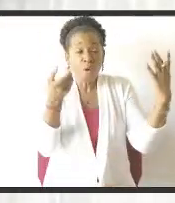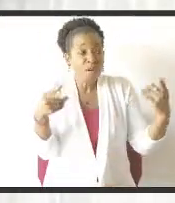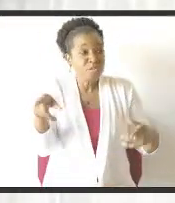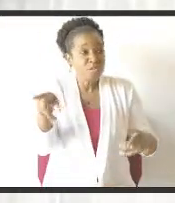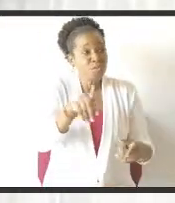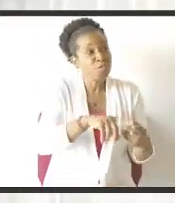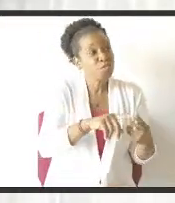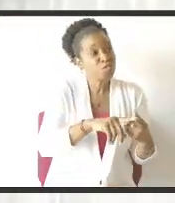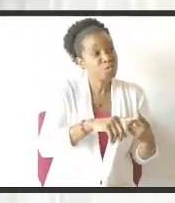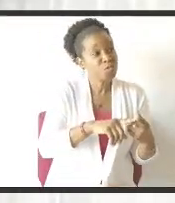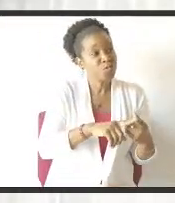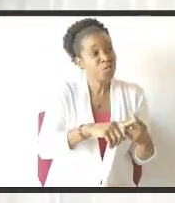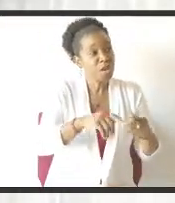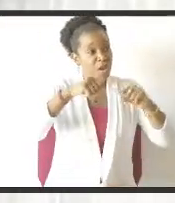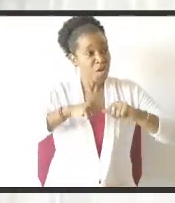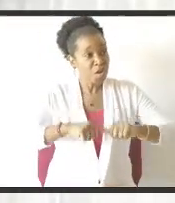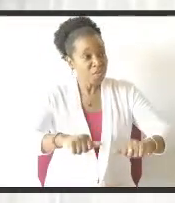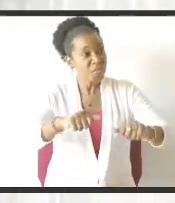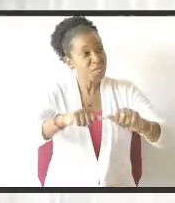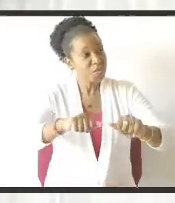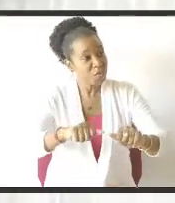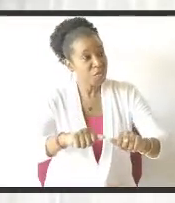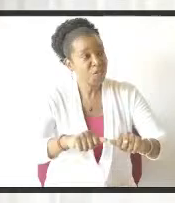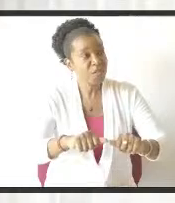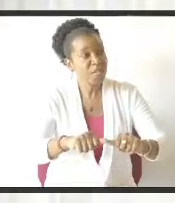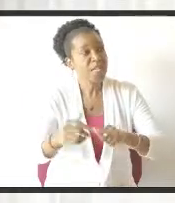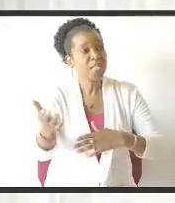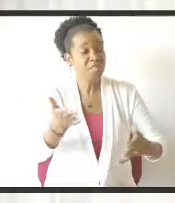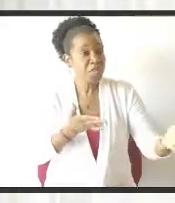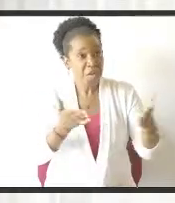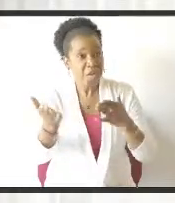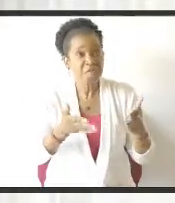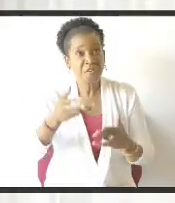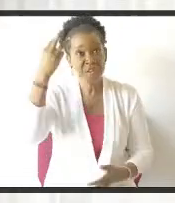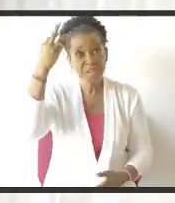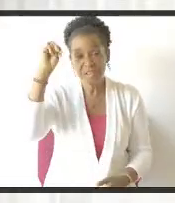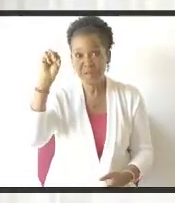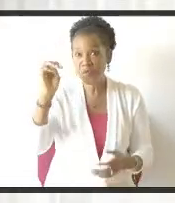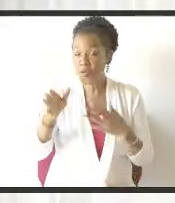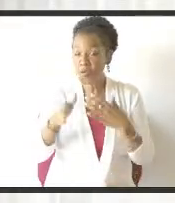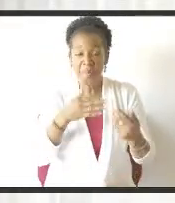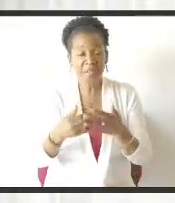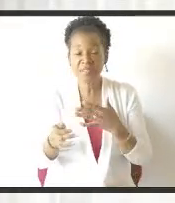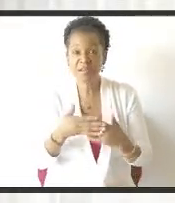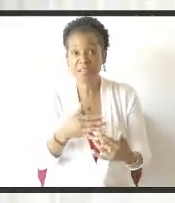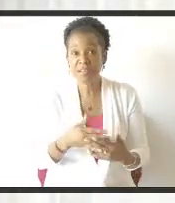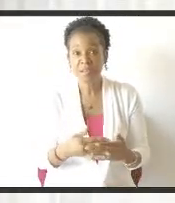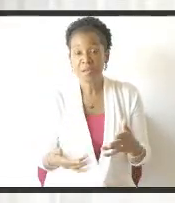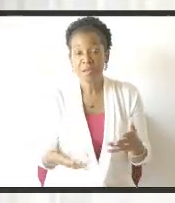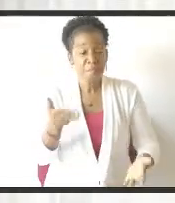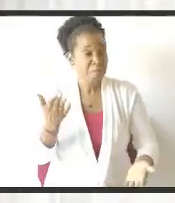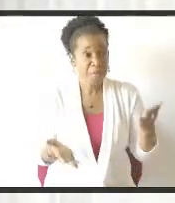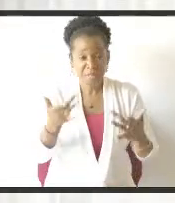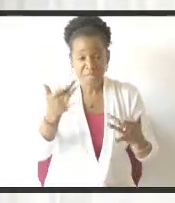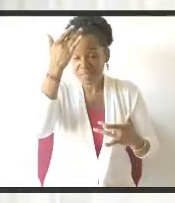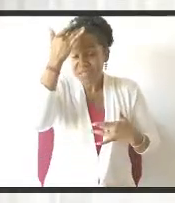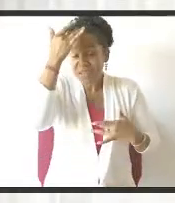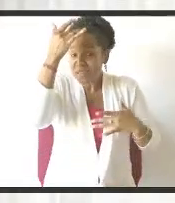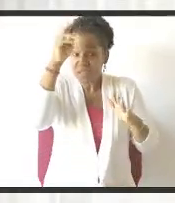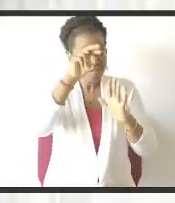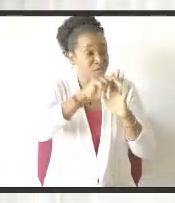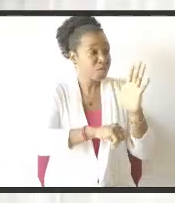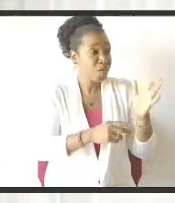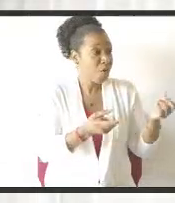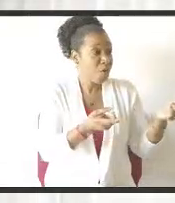it is sickness or material needs, we remain faithful. He